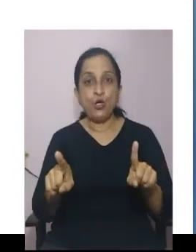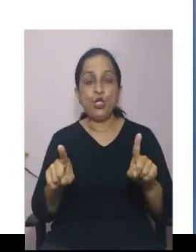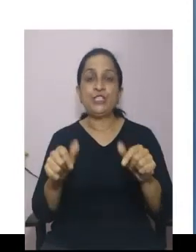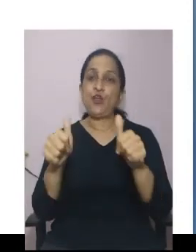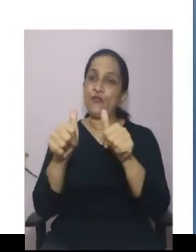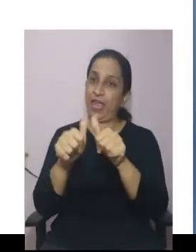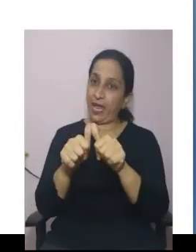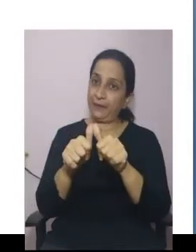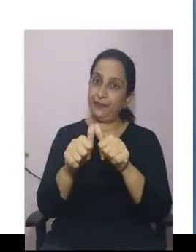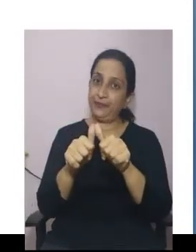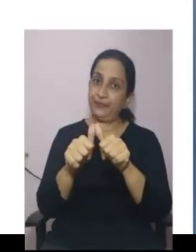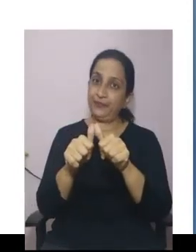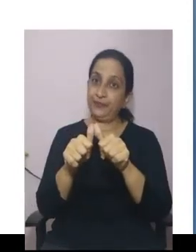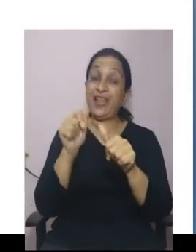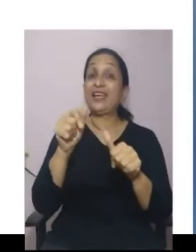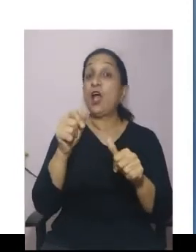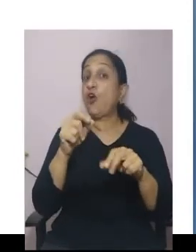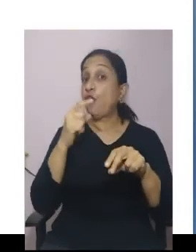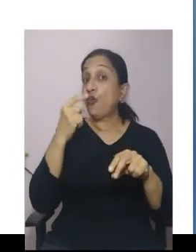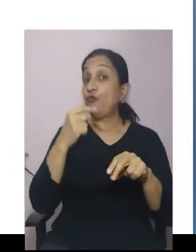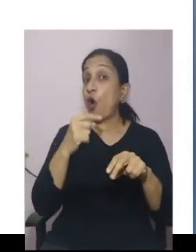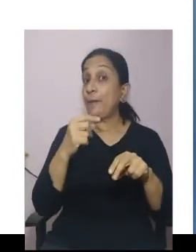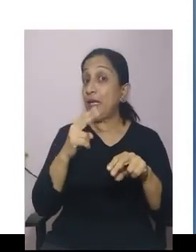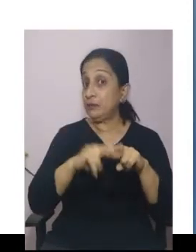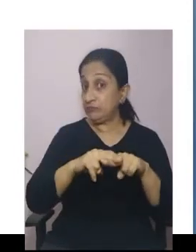modulus of A. So